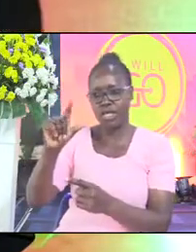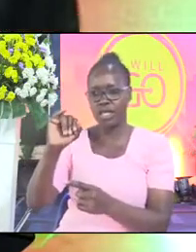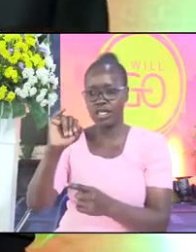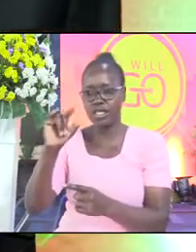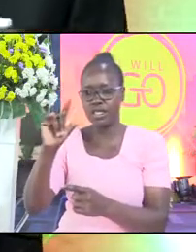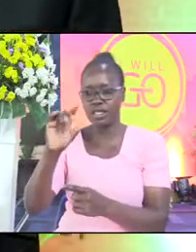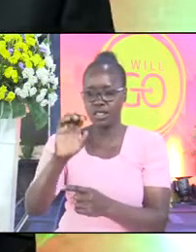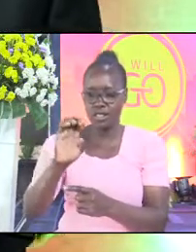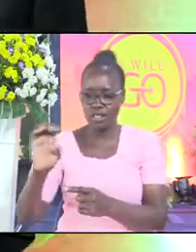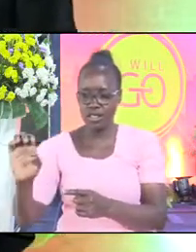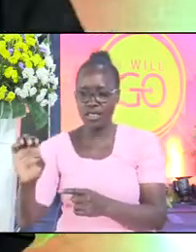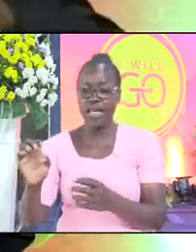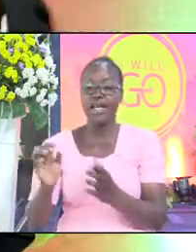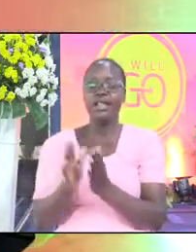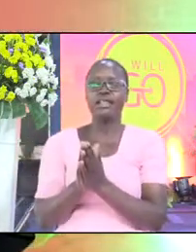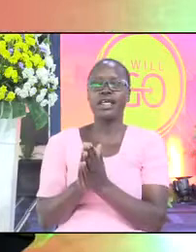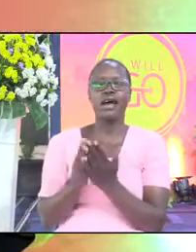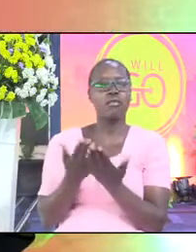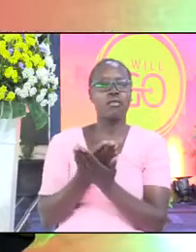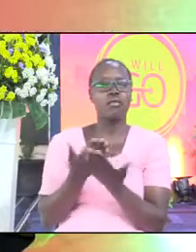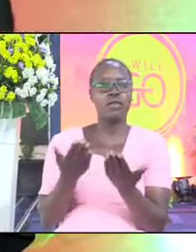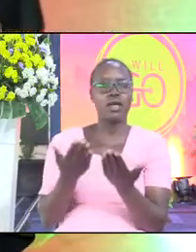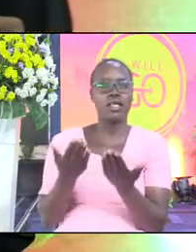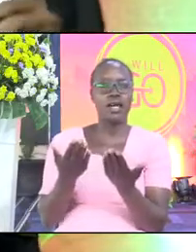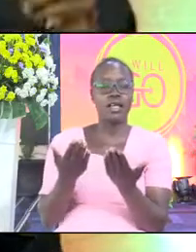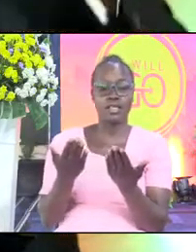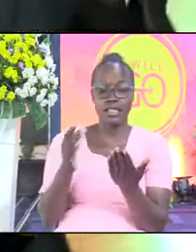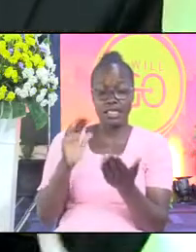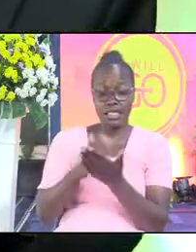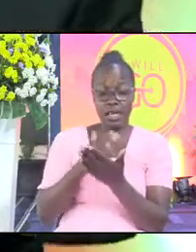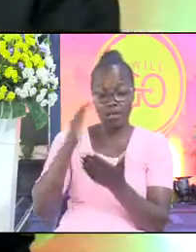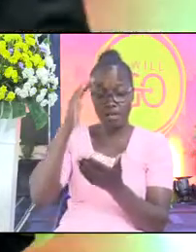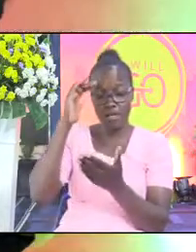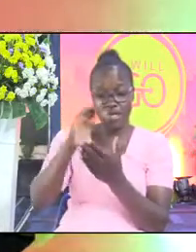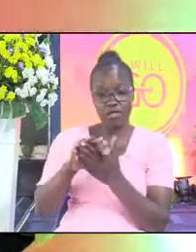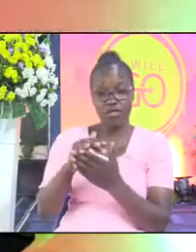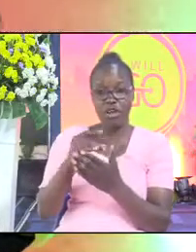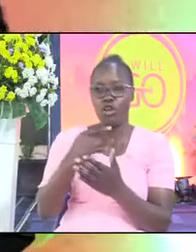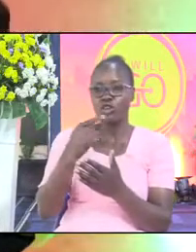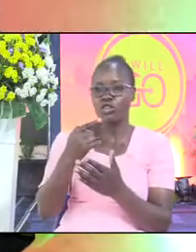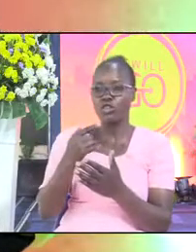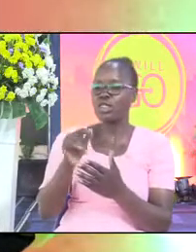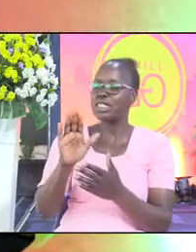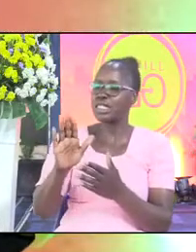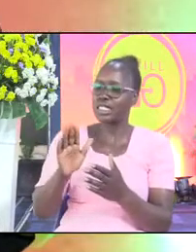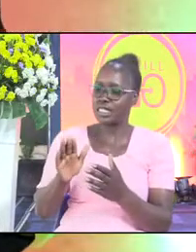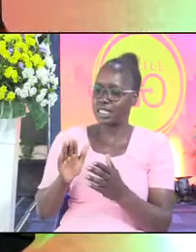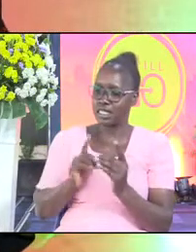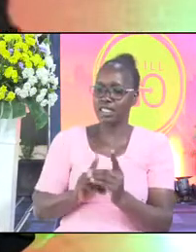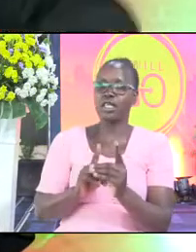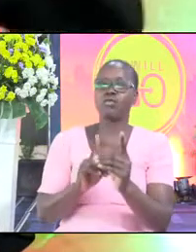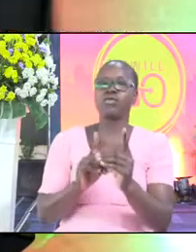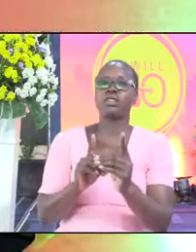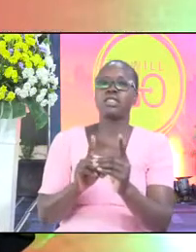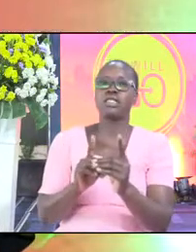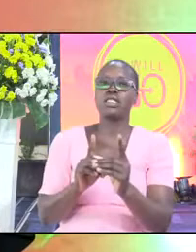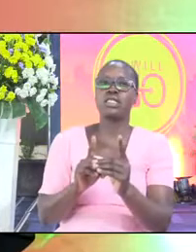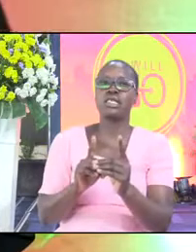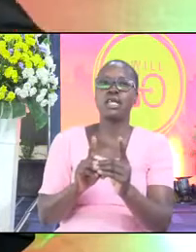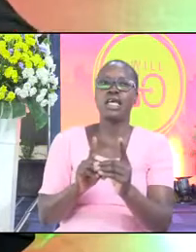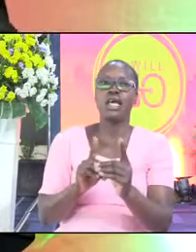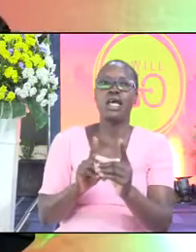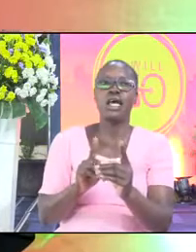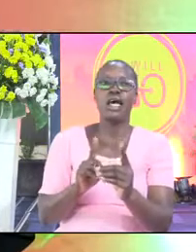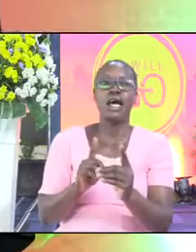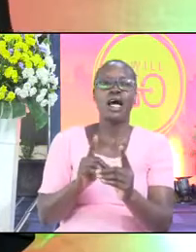the field preacher from Nazareth emphatically told his disciples,